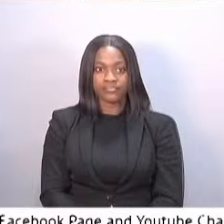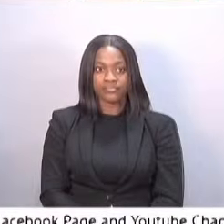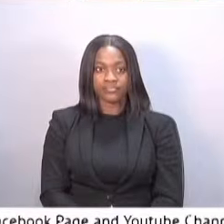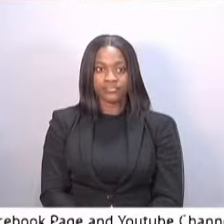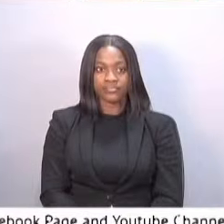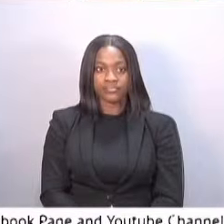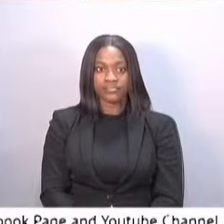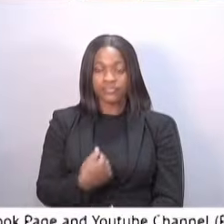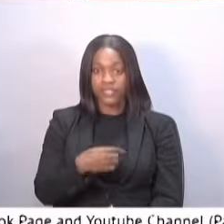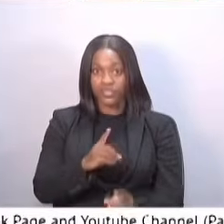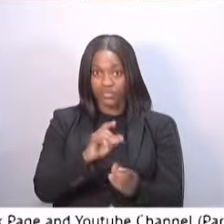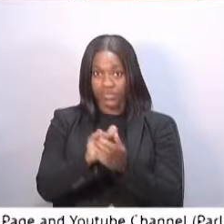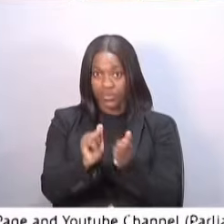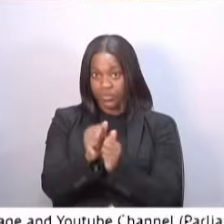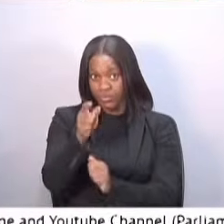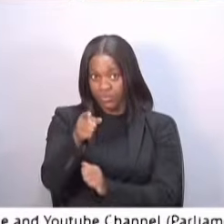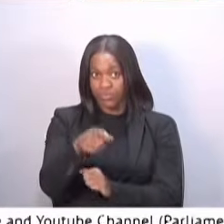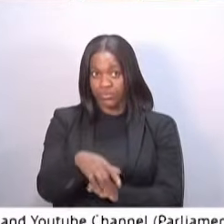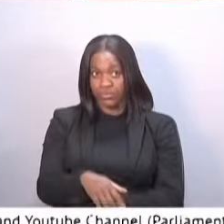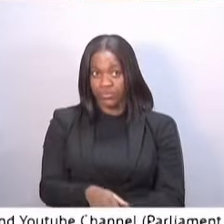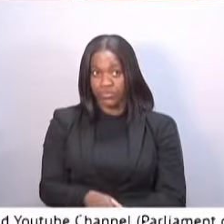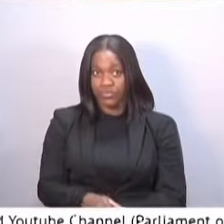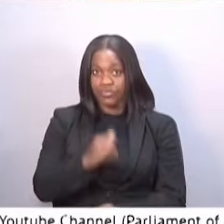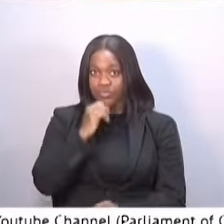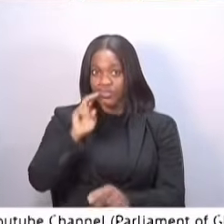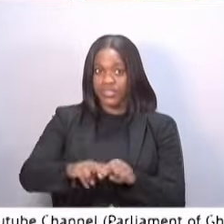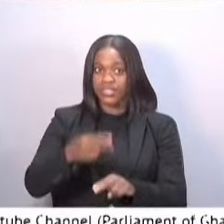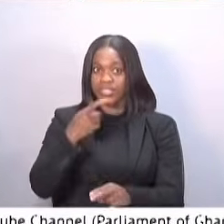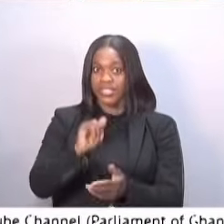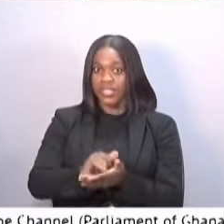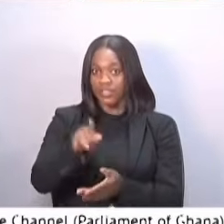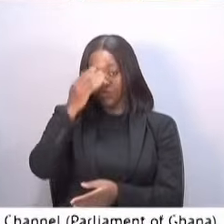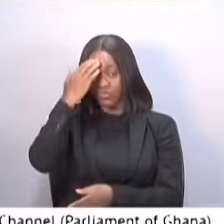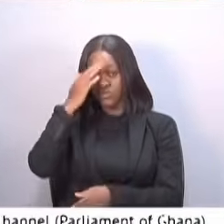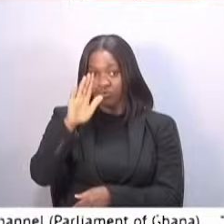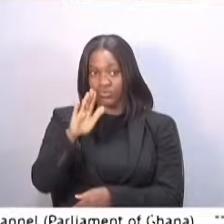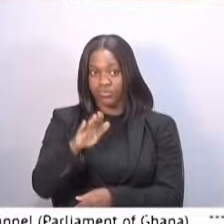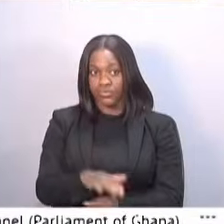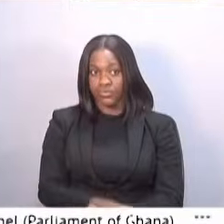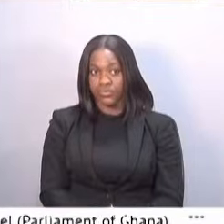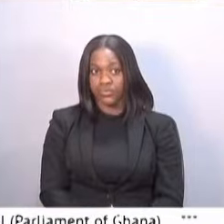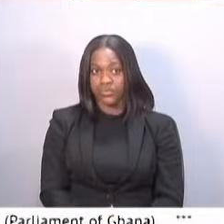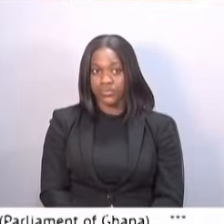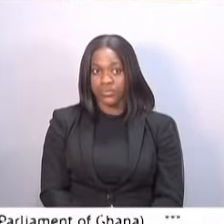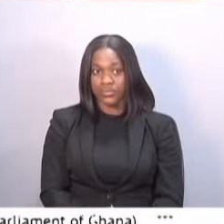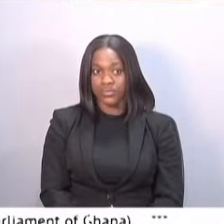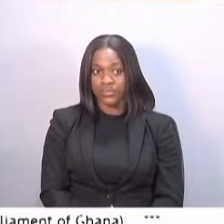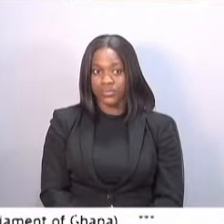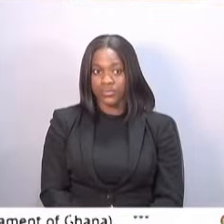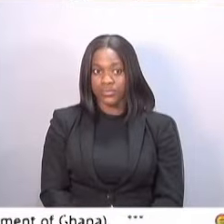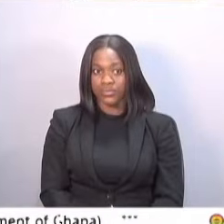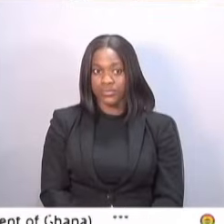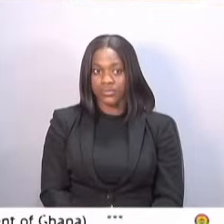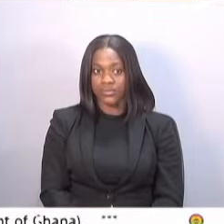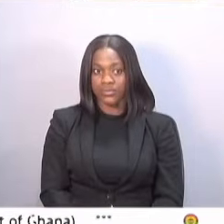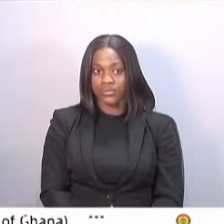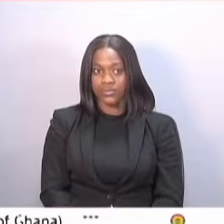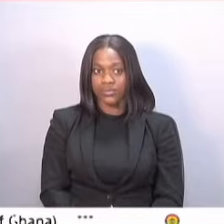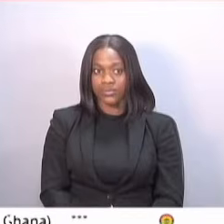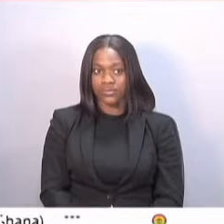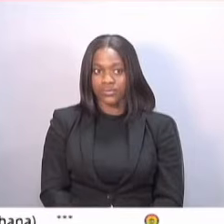I actually did that with you. So don't come and sit here and act like you don't know. Together in the presence of Speaker. I'm also a